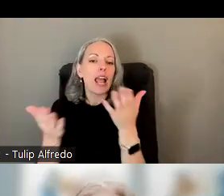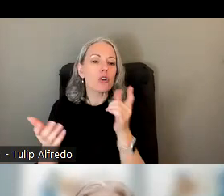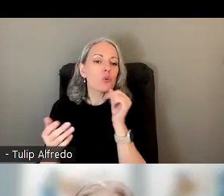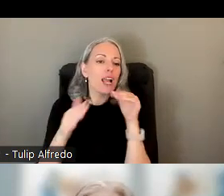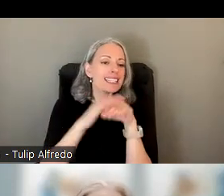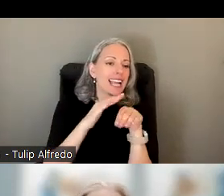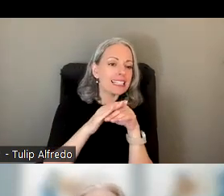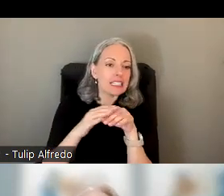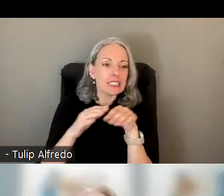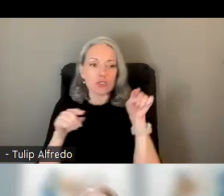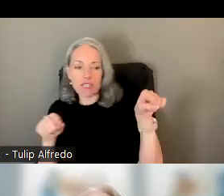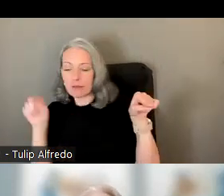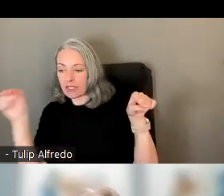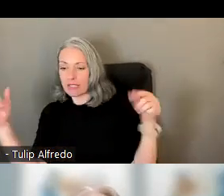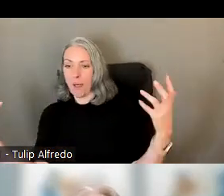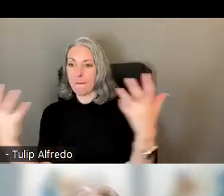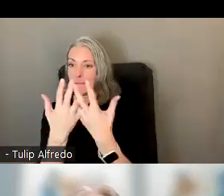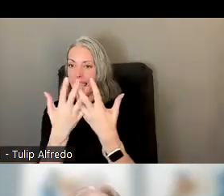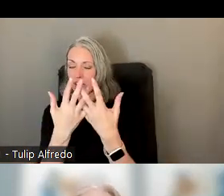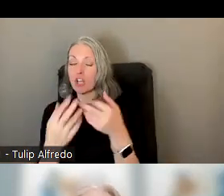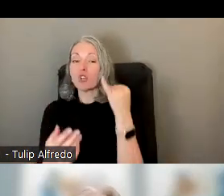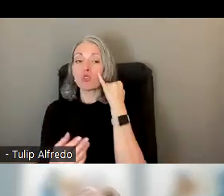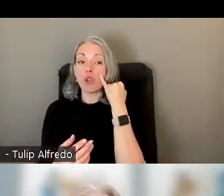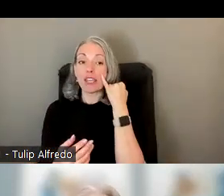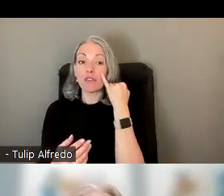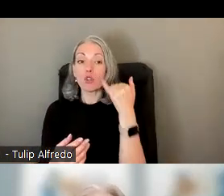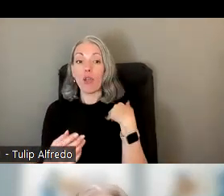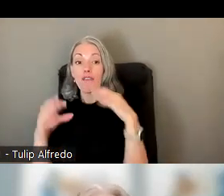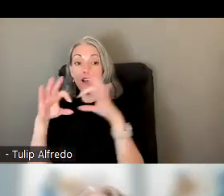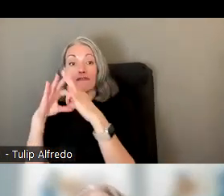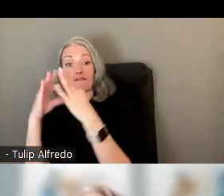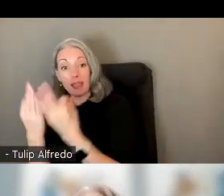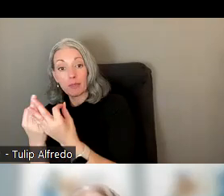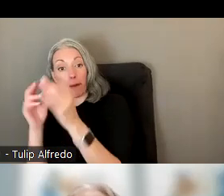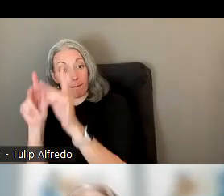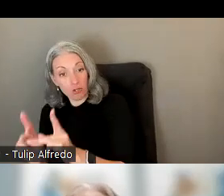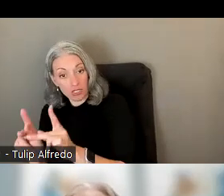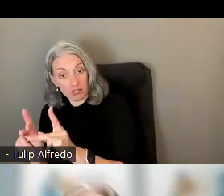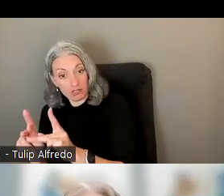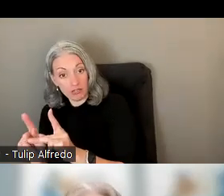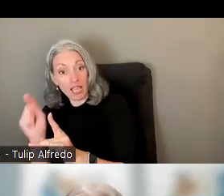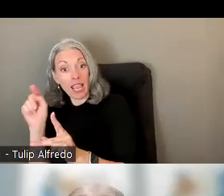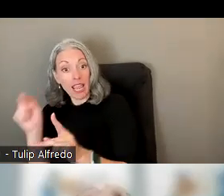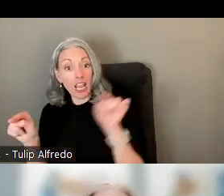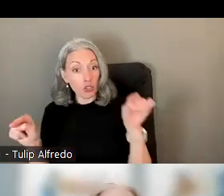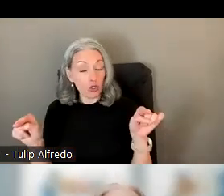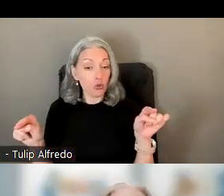to the program now. So if you're a family member of someone who's undocumented and you yourself are also